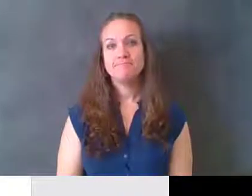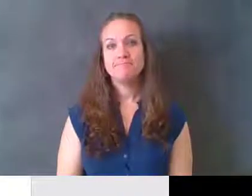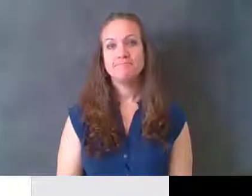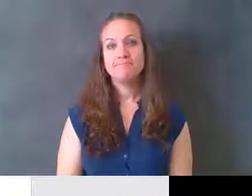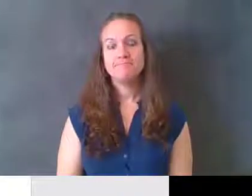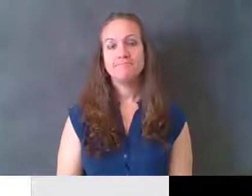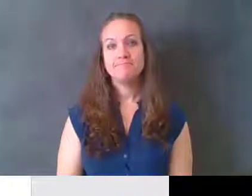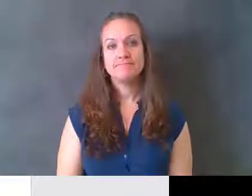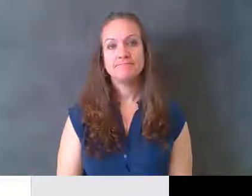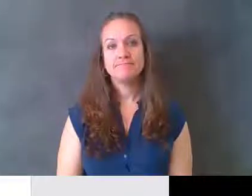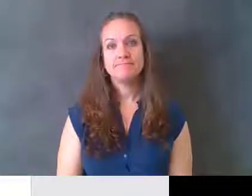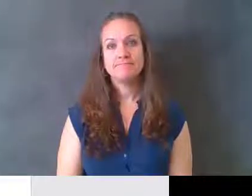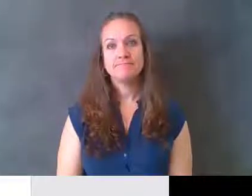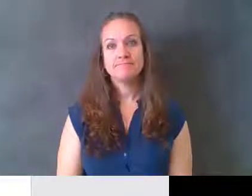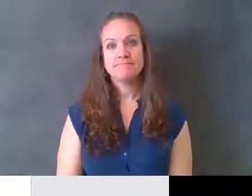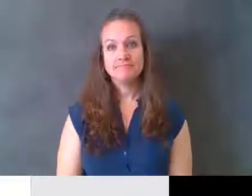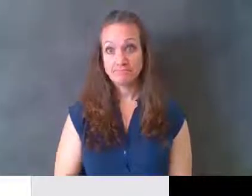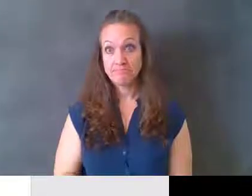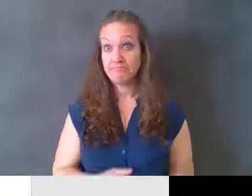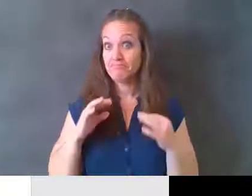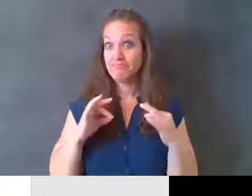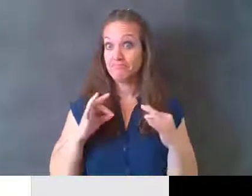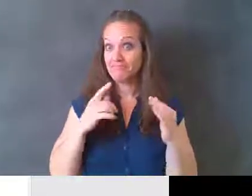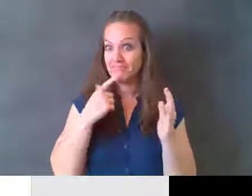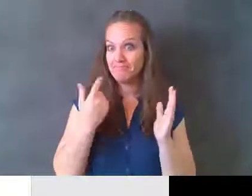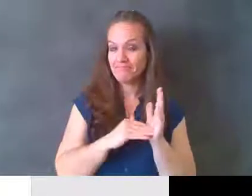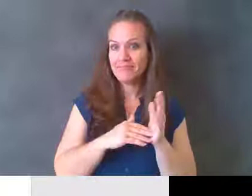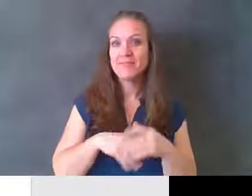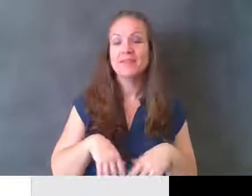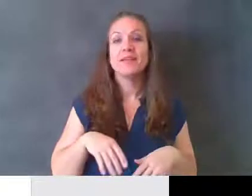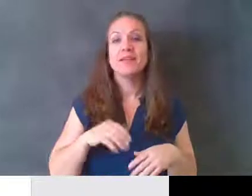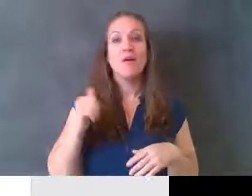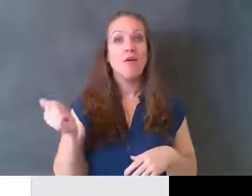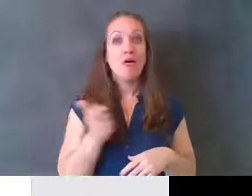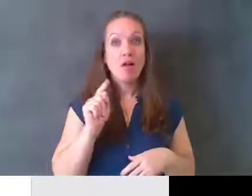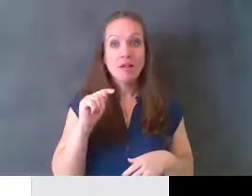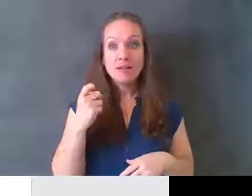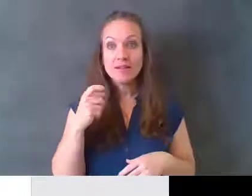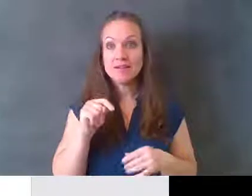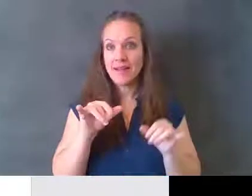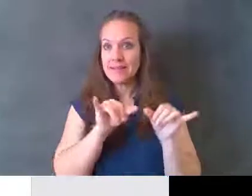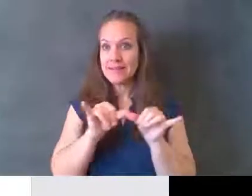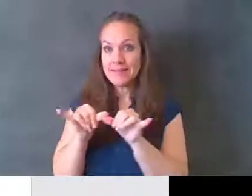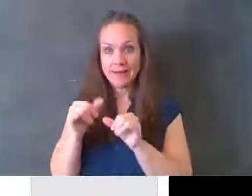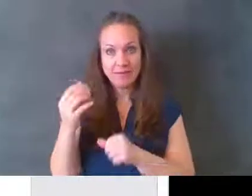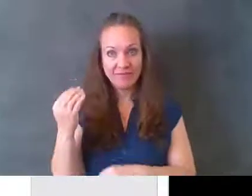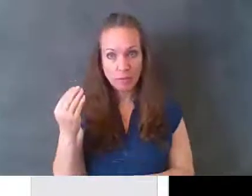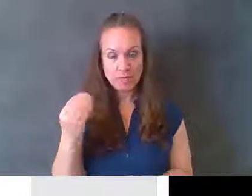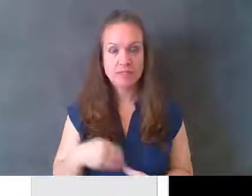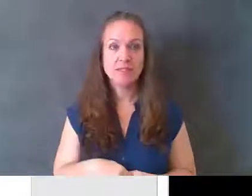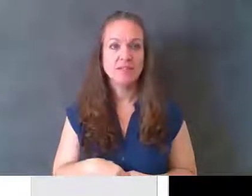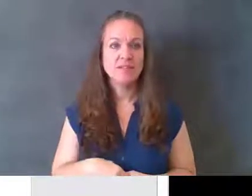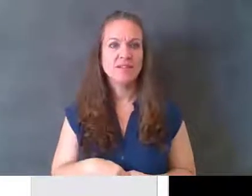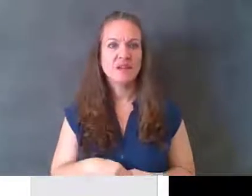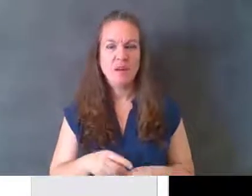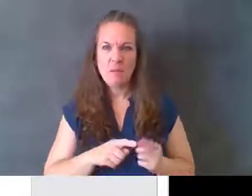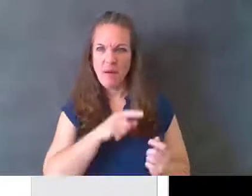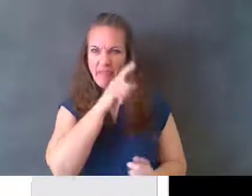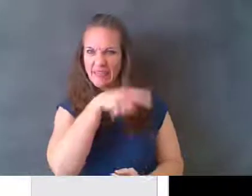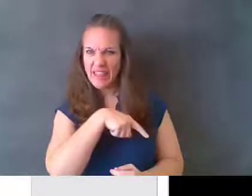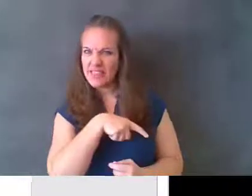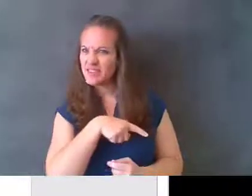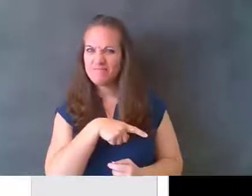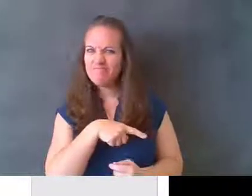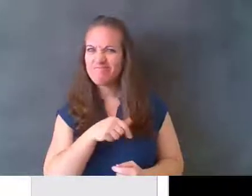Perfect. So we want all of our text to at least be a size 14. So you'll see here in my document that that is not the case. So this